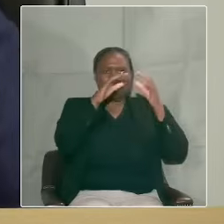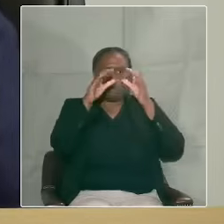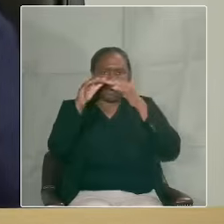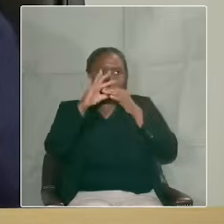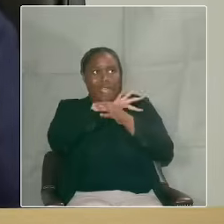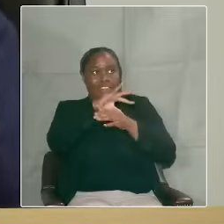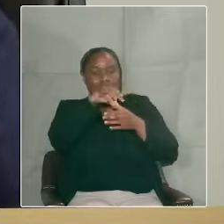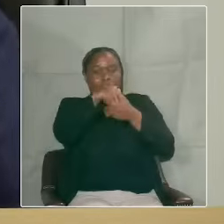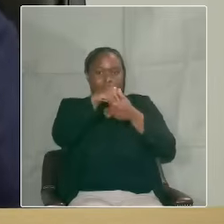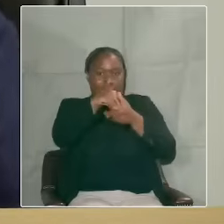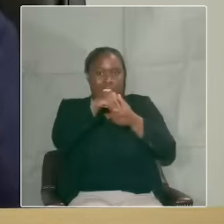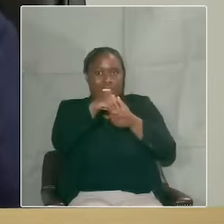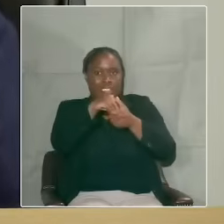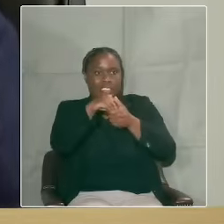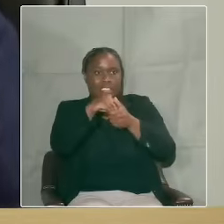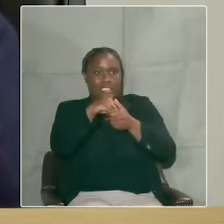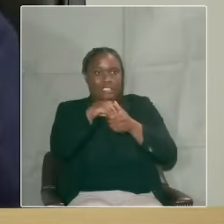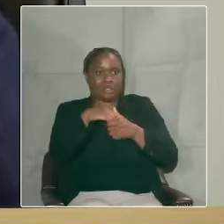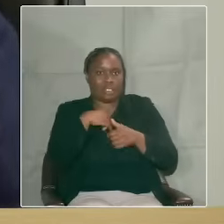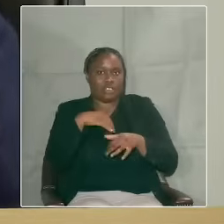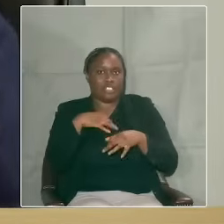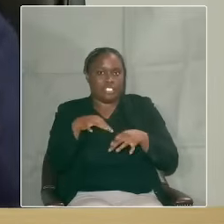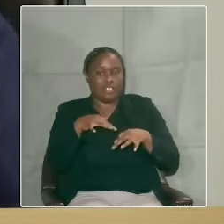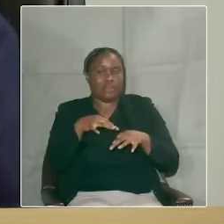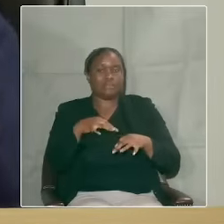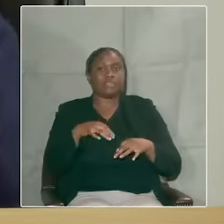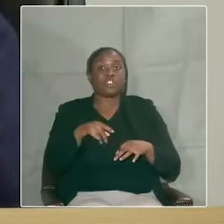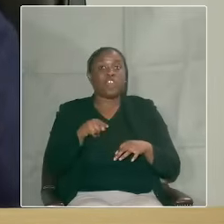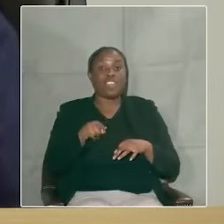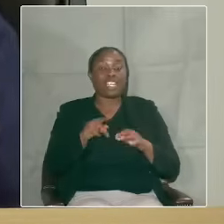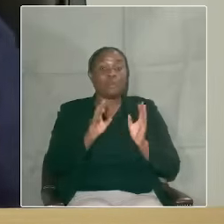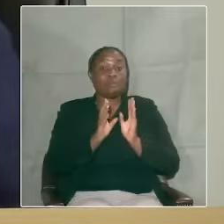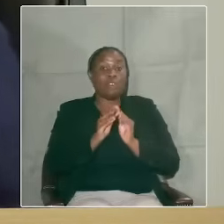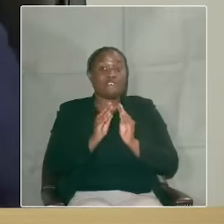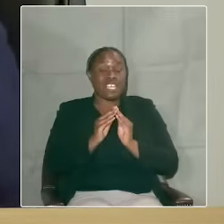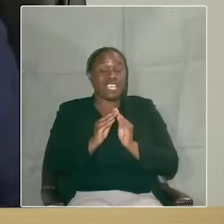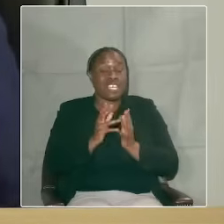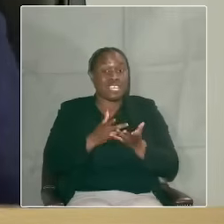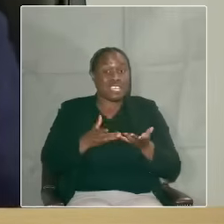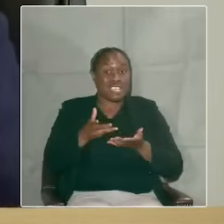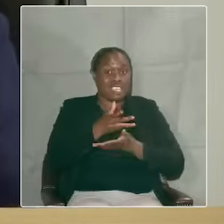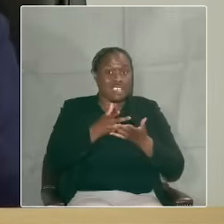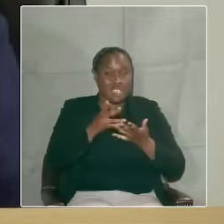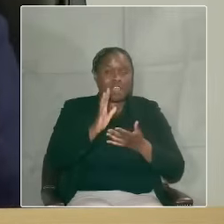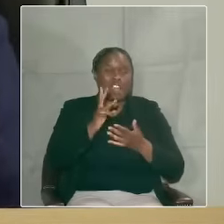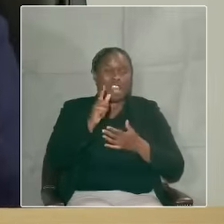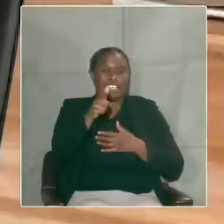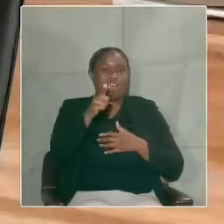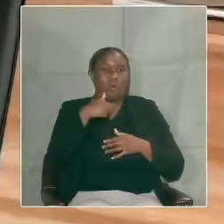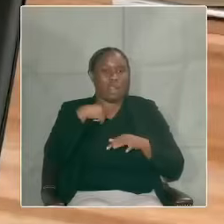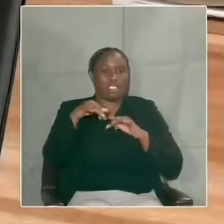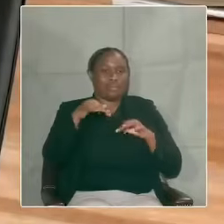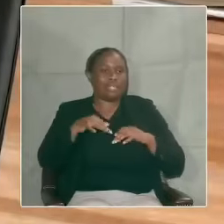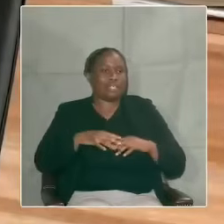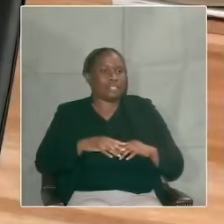will deal with this matter, this briefing later. All right, so if we stop there,